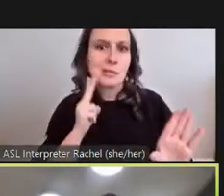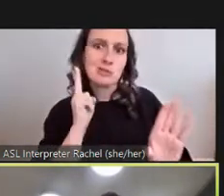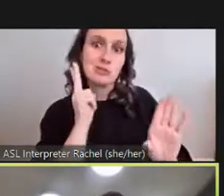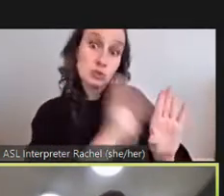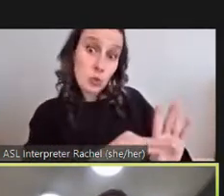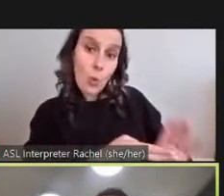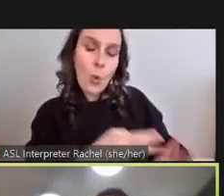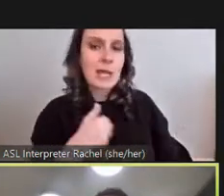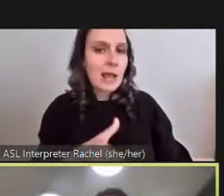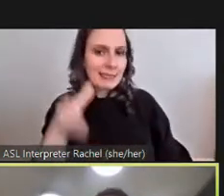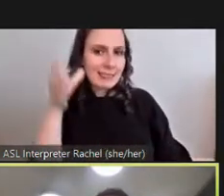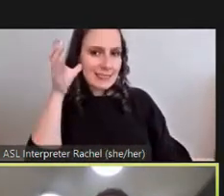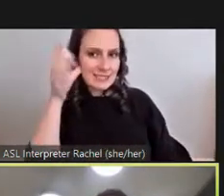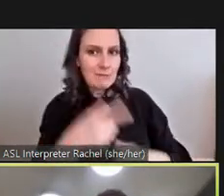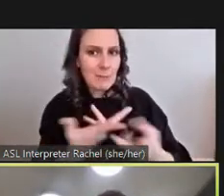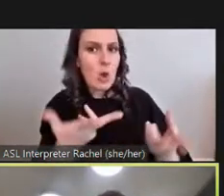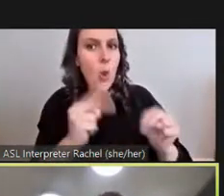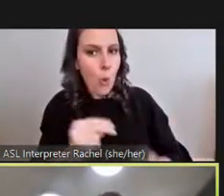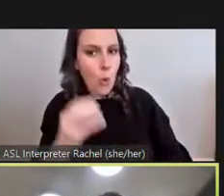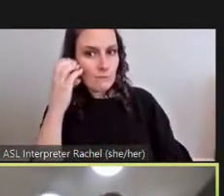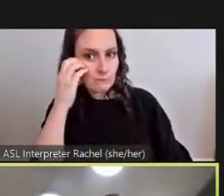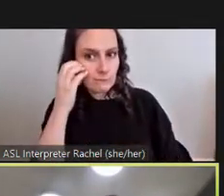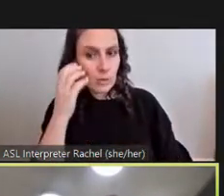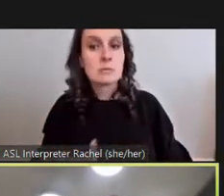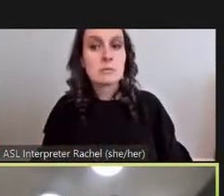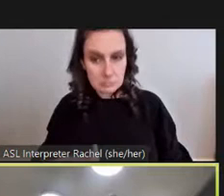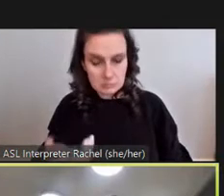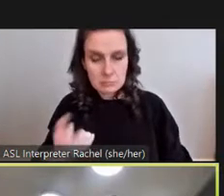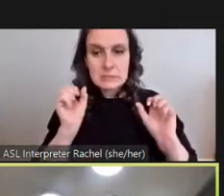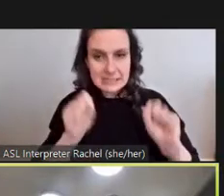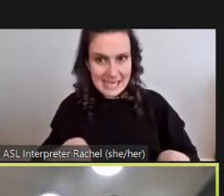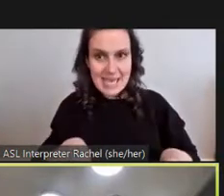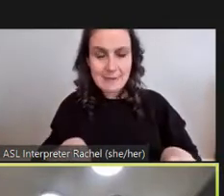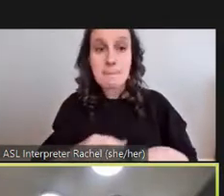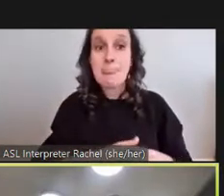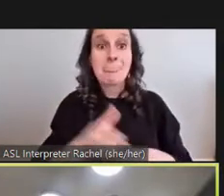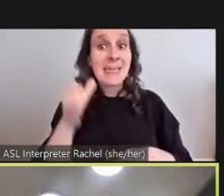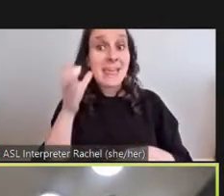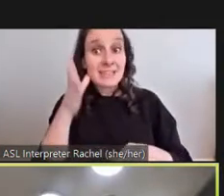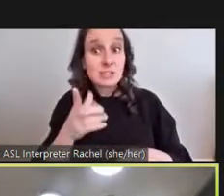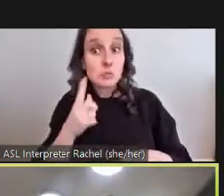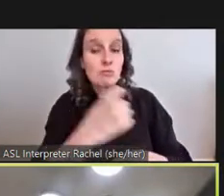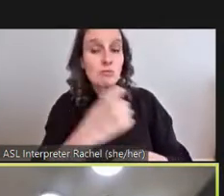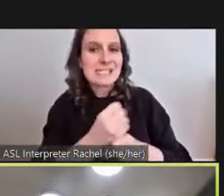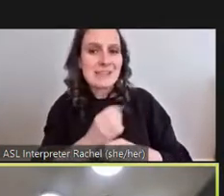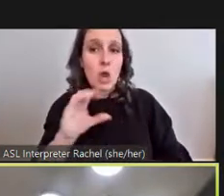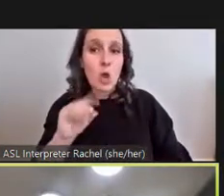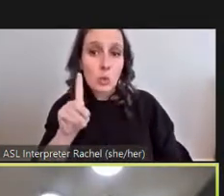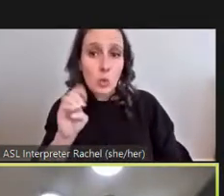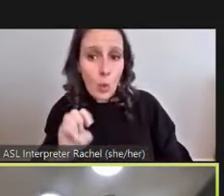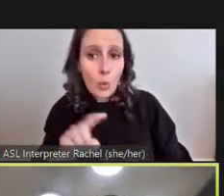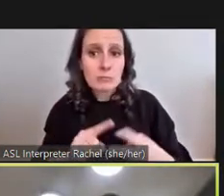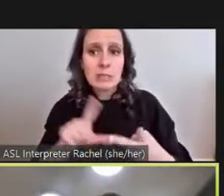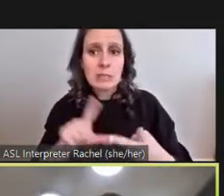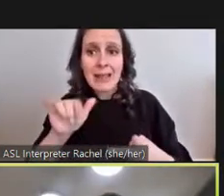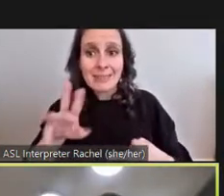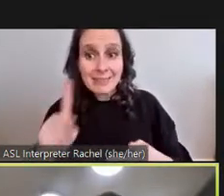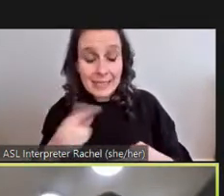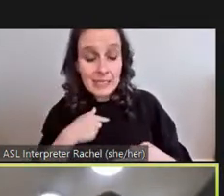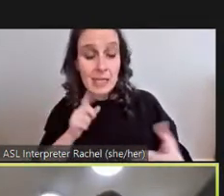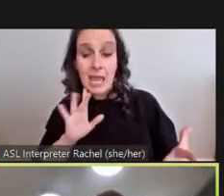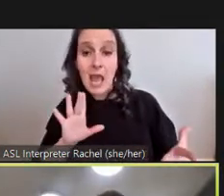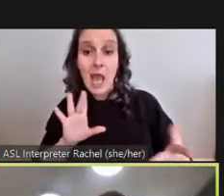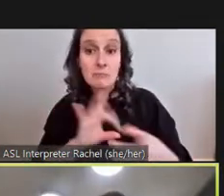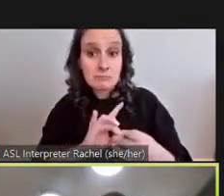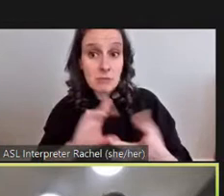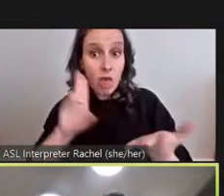listen with their own devices. The listeners receive a code or a link, and with that they can log in.